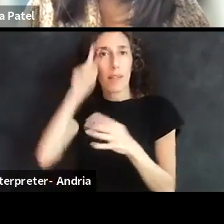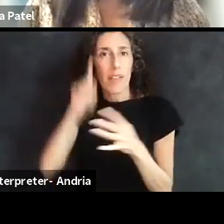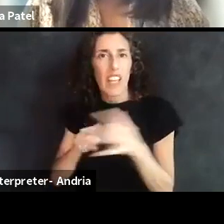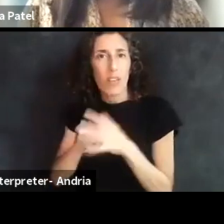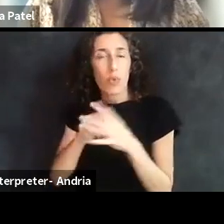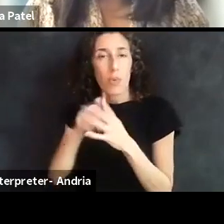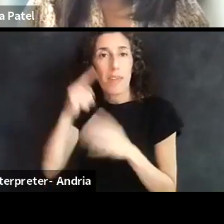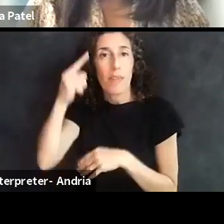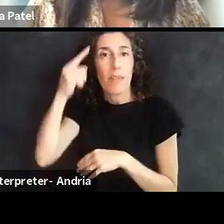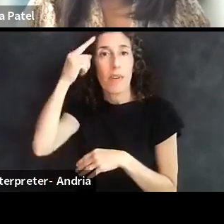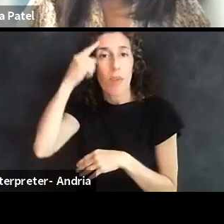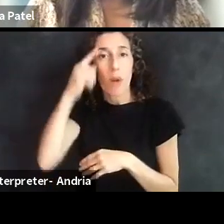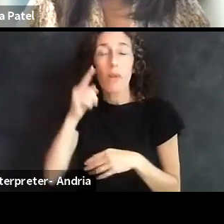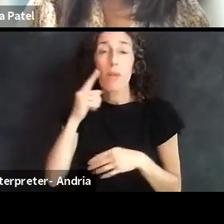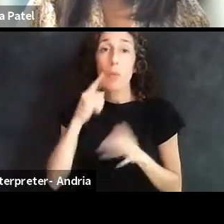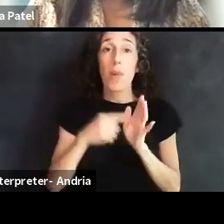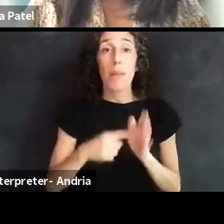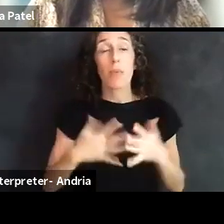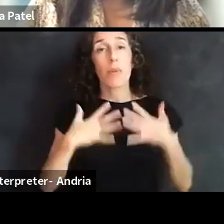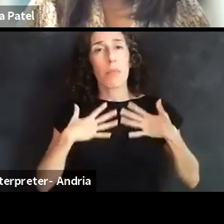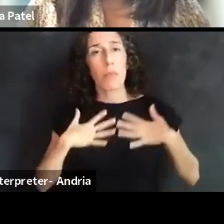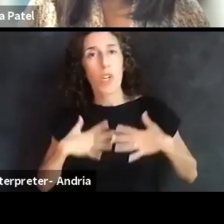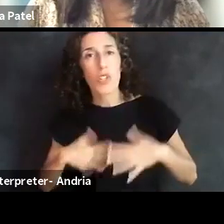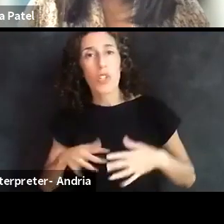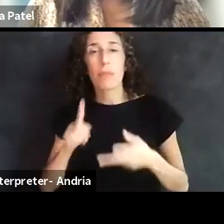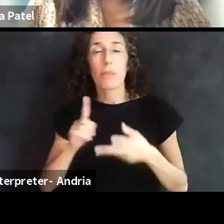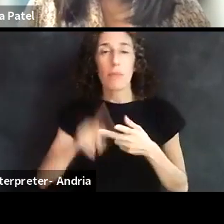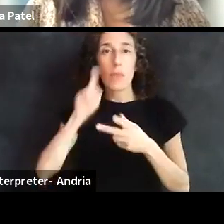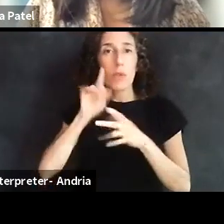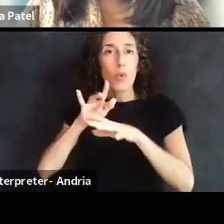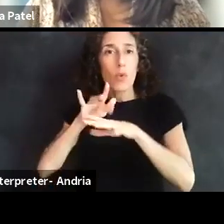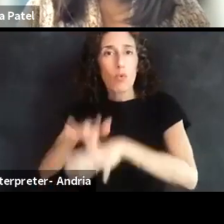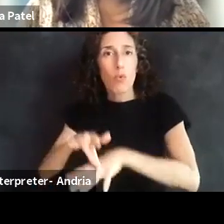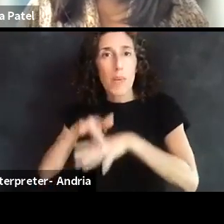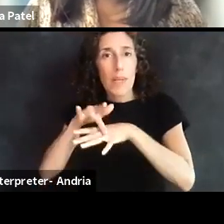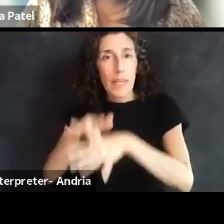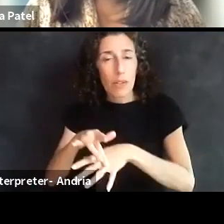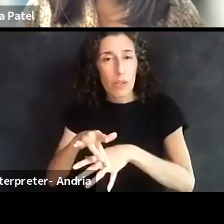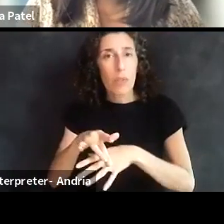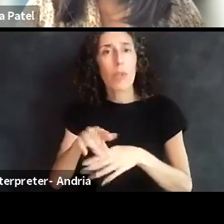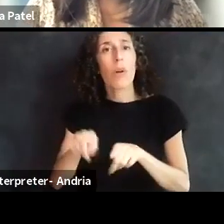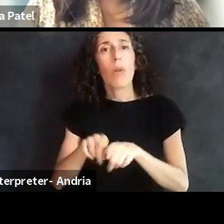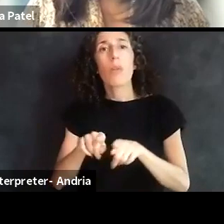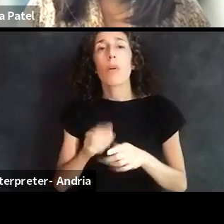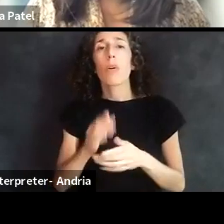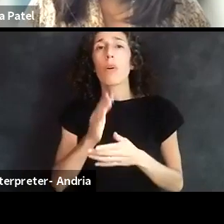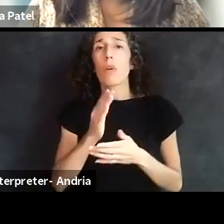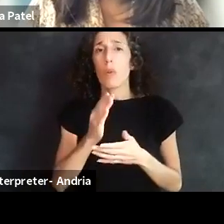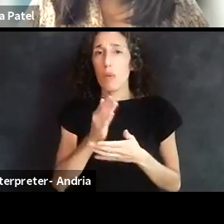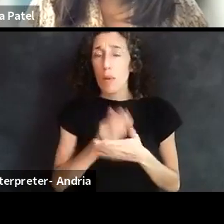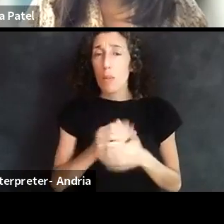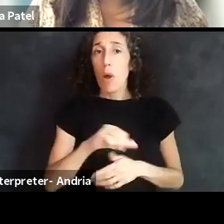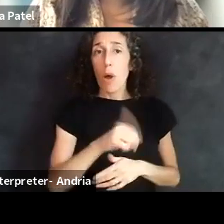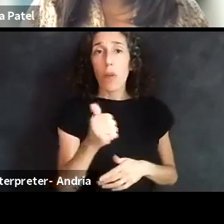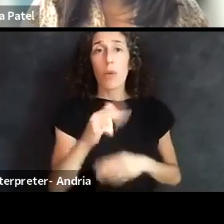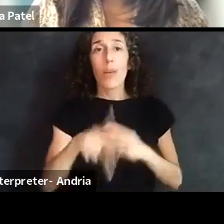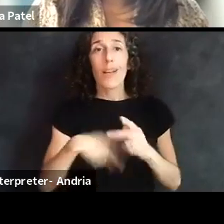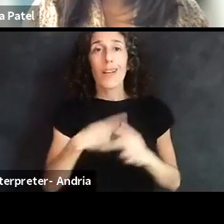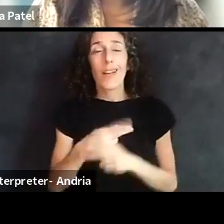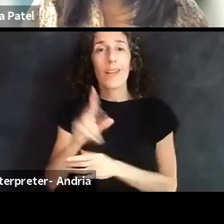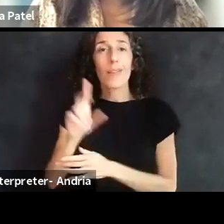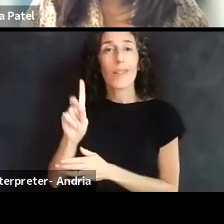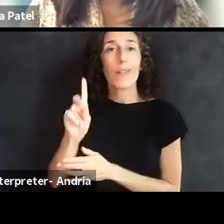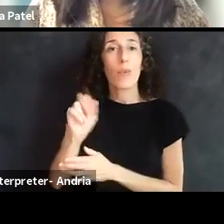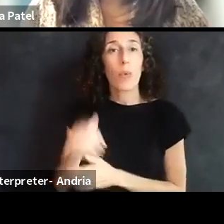And a repetitive behavior doesn't make OCD. There are other disorders that have repetitive behaviors like